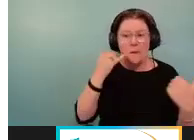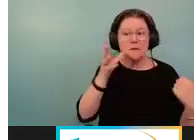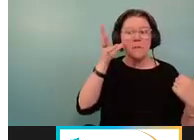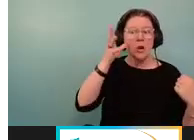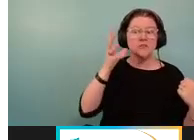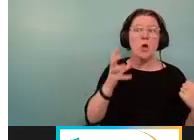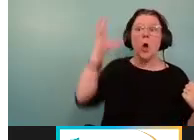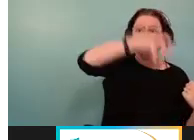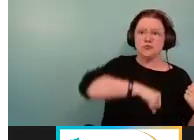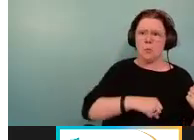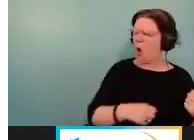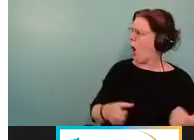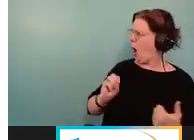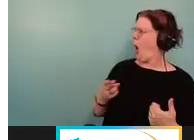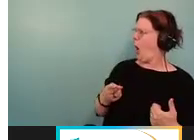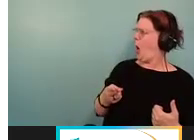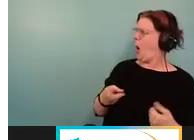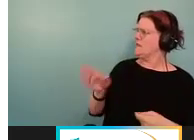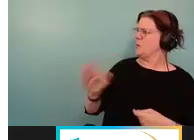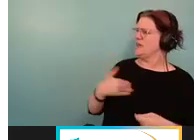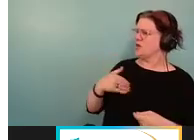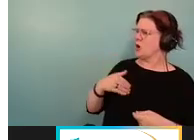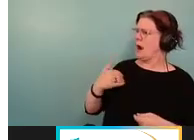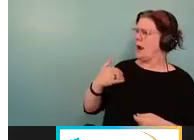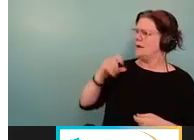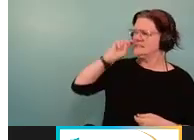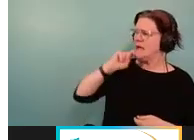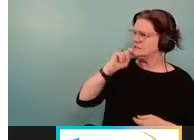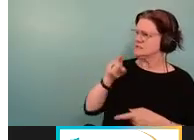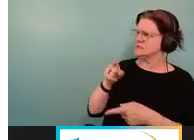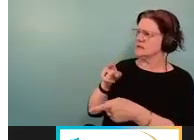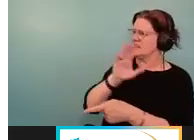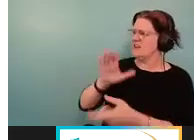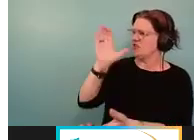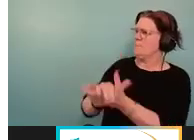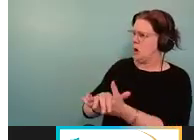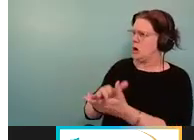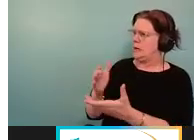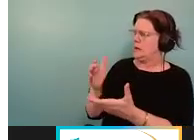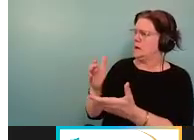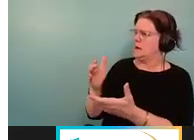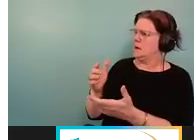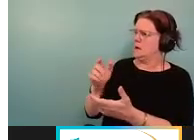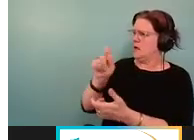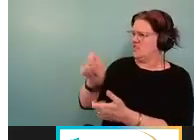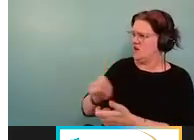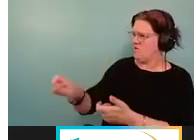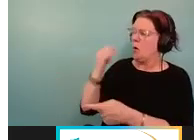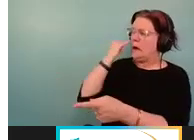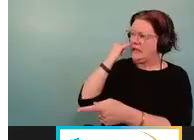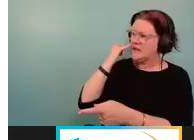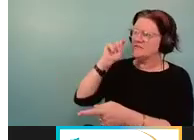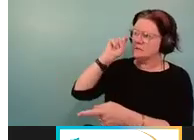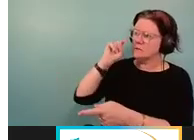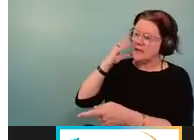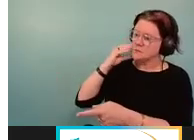who are saying, well, my son or daughter will never have sex because they're never going to get married. So therefore, anytime there's sexual behavior,